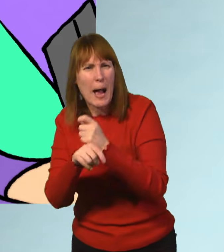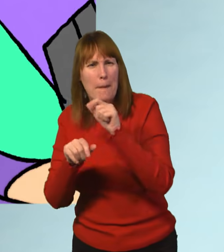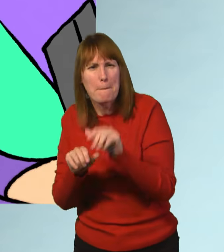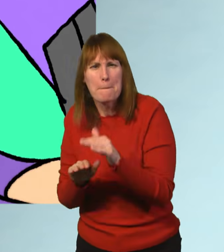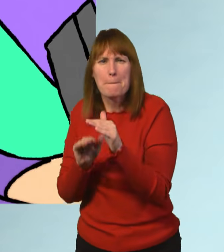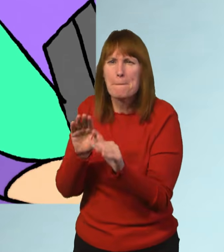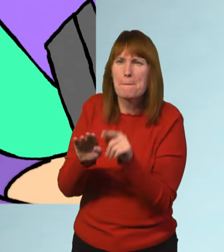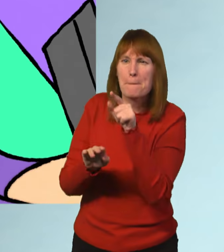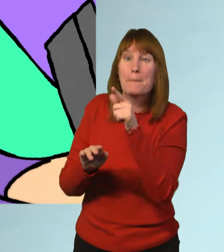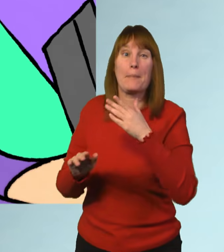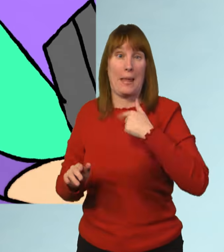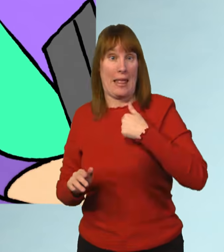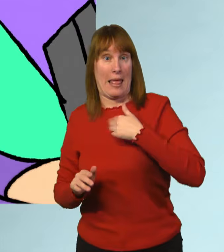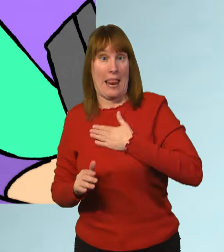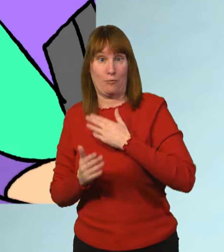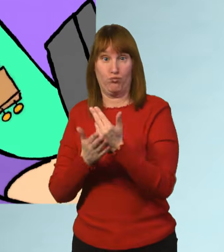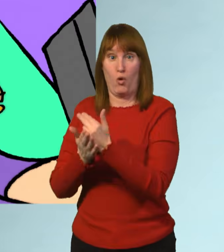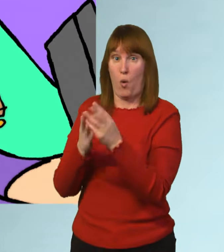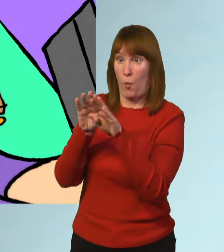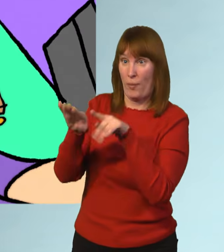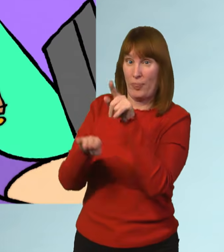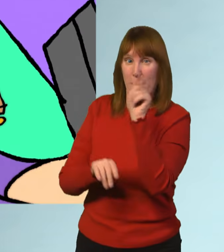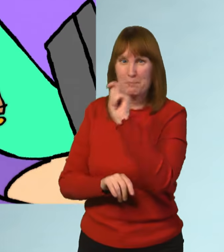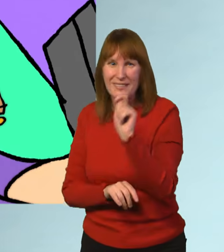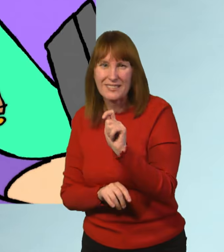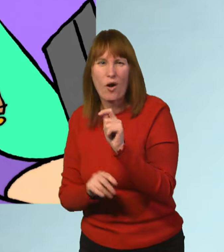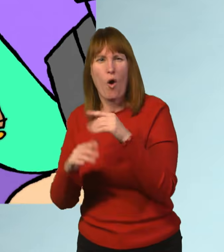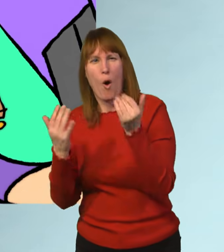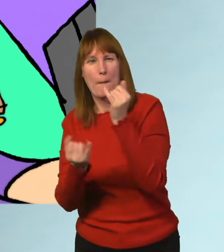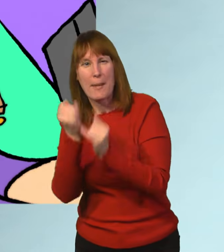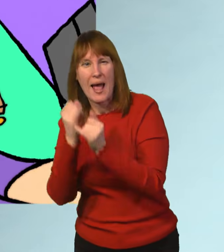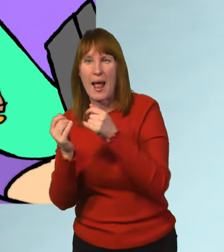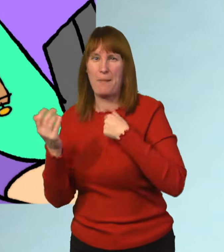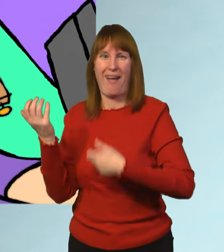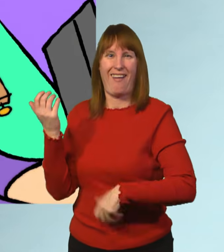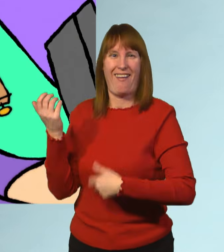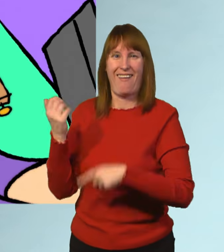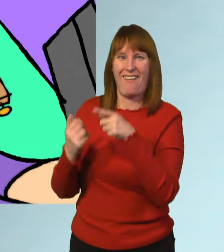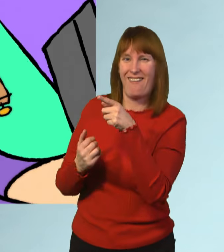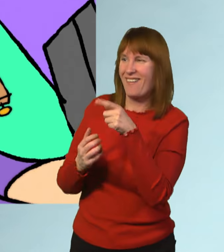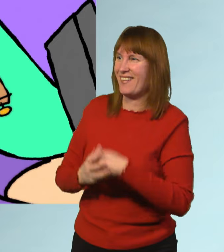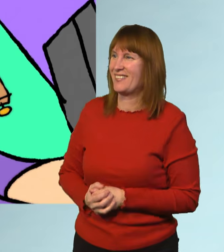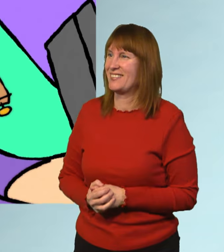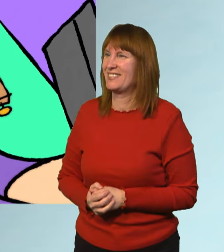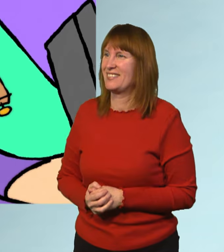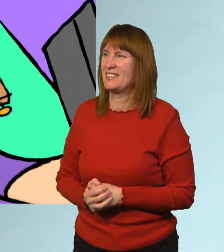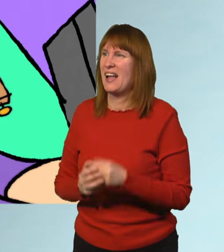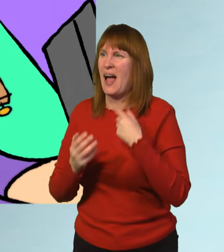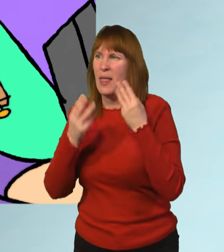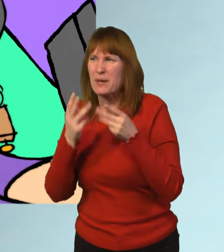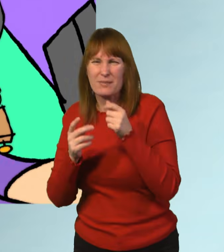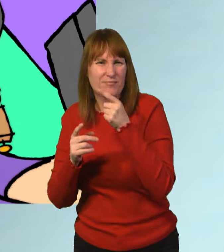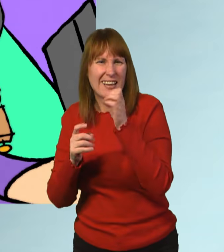me. I like to draw with pencil or play my ukulele. But I can't at the